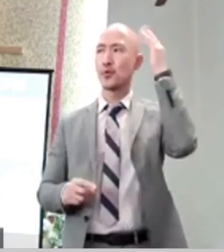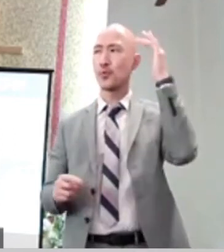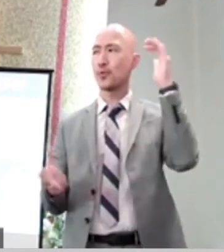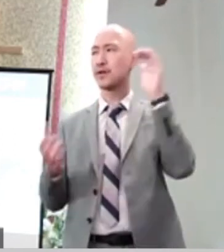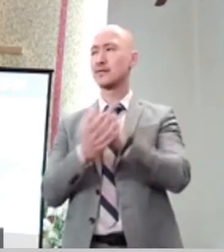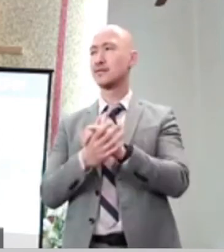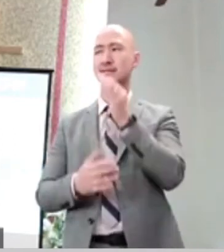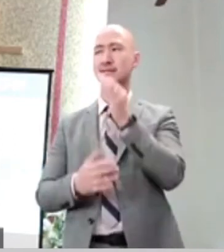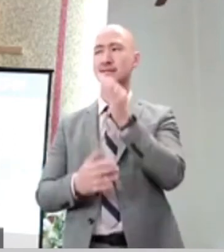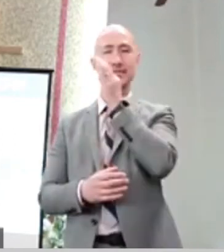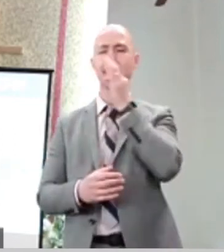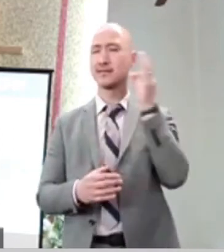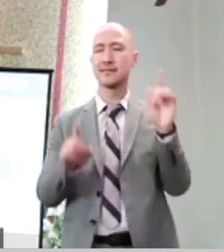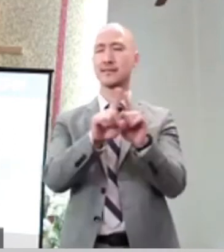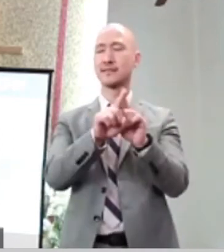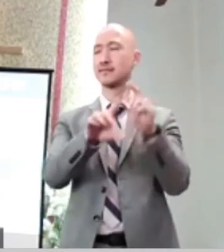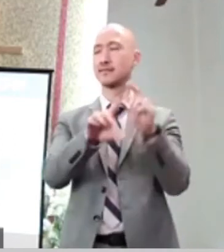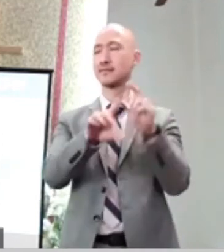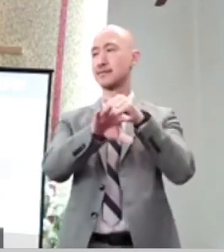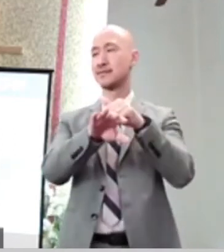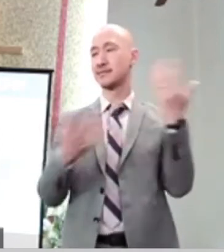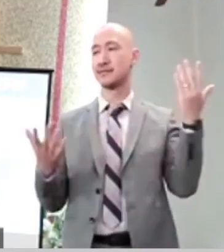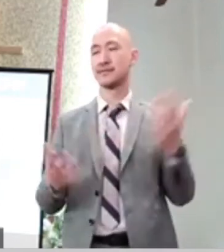fast during the reception?